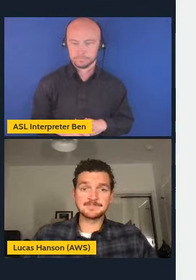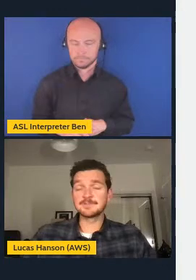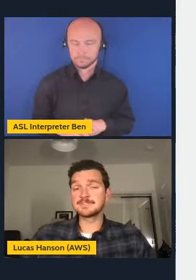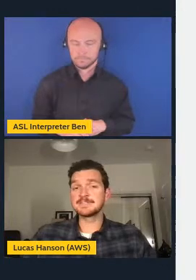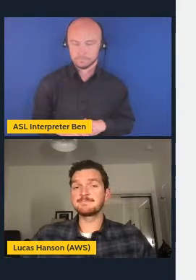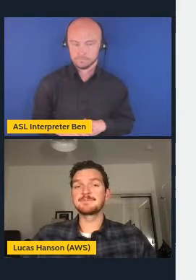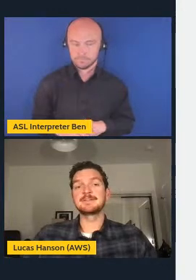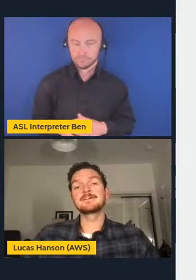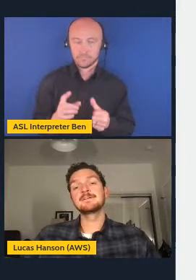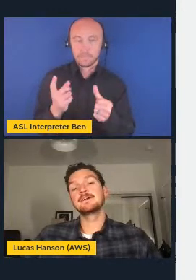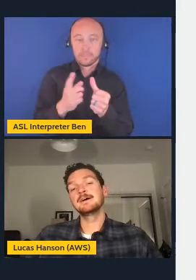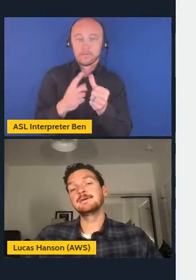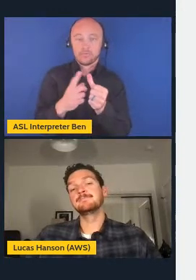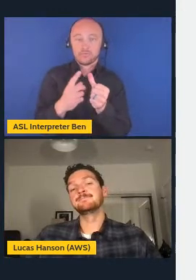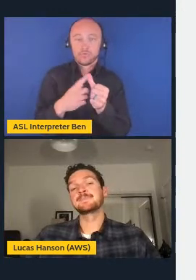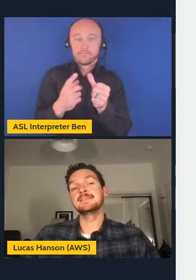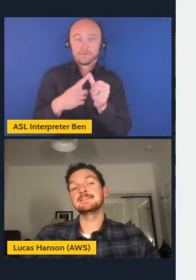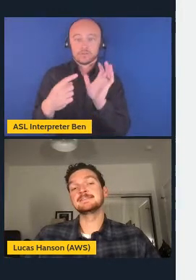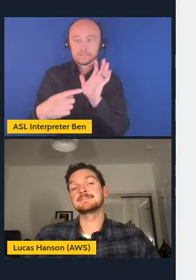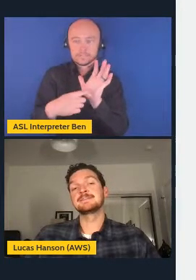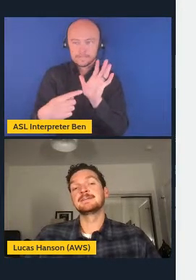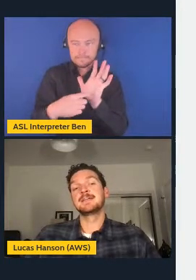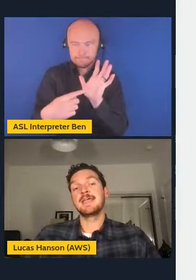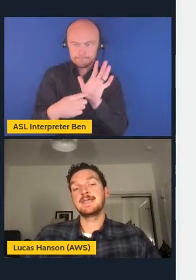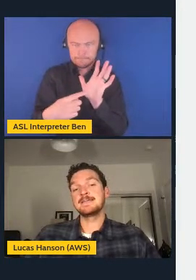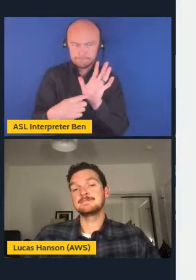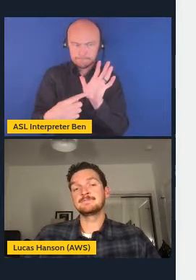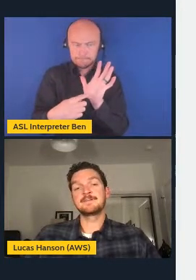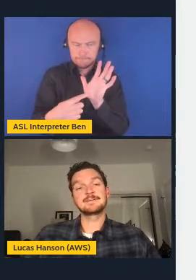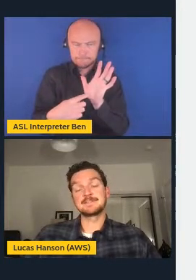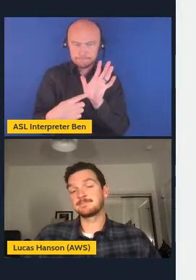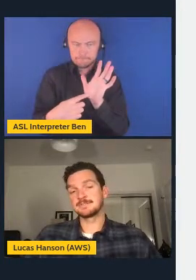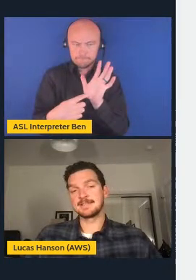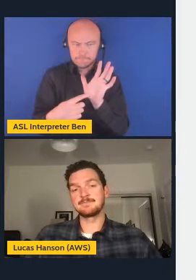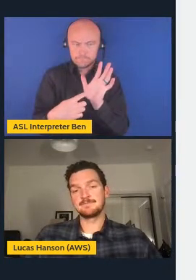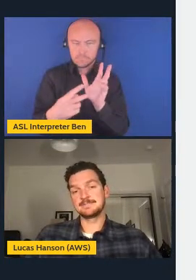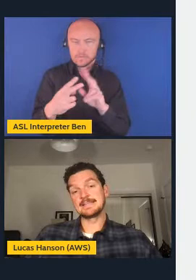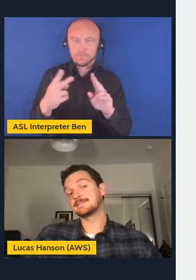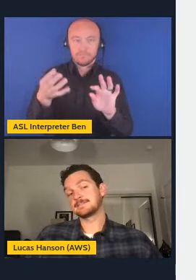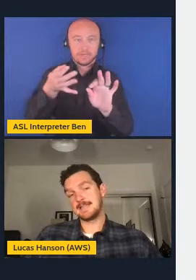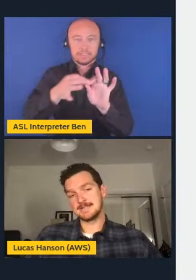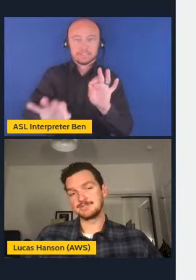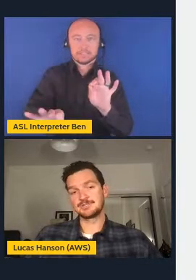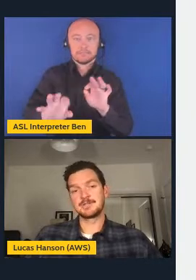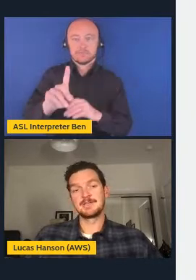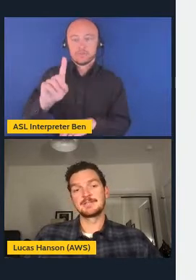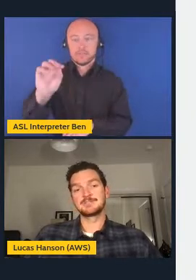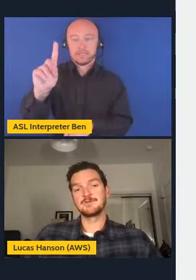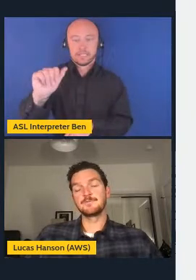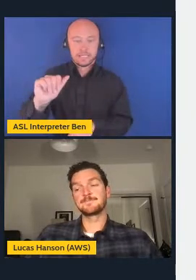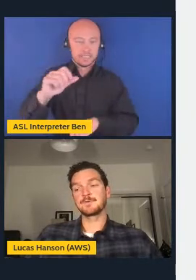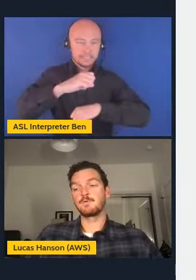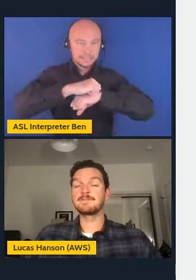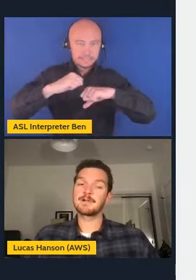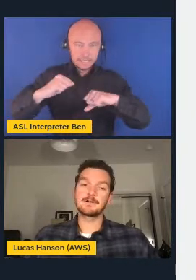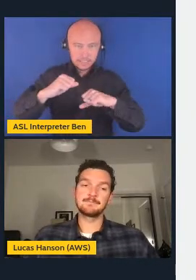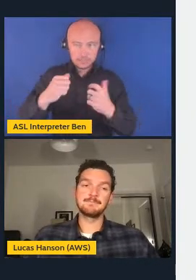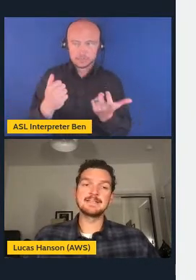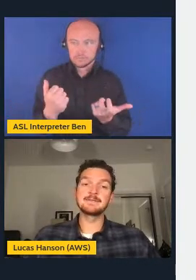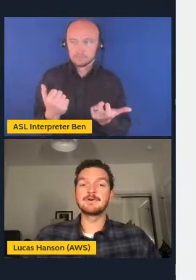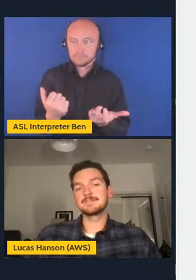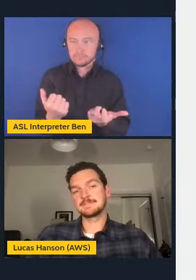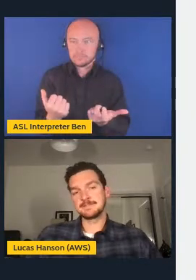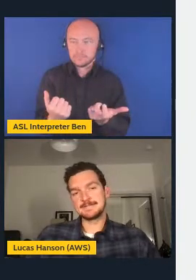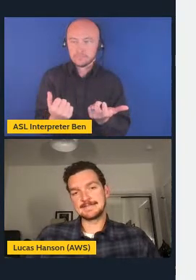This first example here is a very simple example of a data stage. So one of our